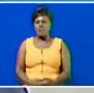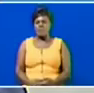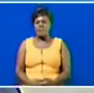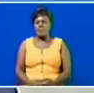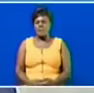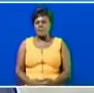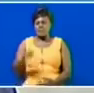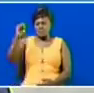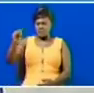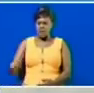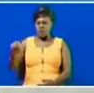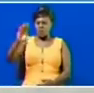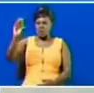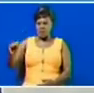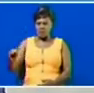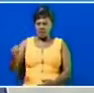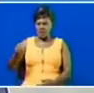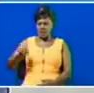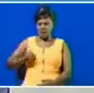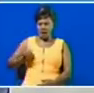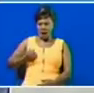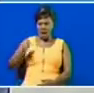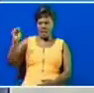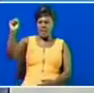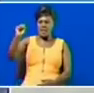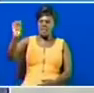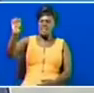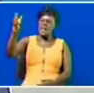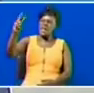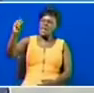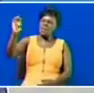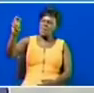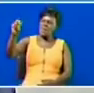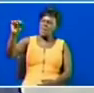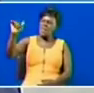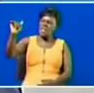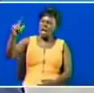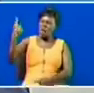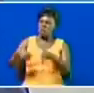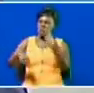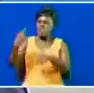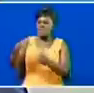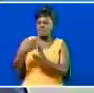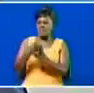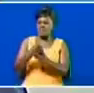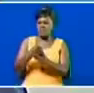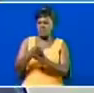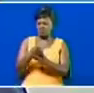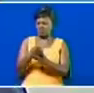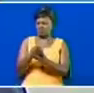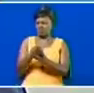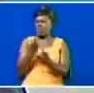Now, South African caster Semenya's long and controversial reign as the queen of middle distance running looks to be